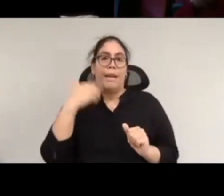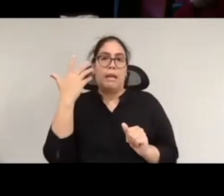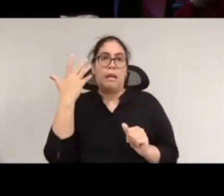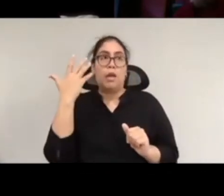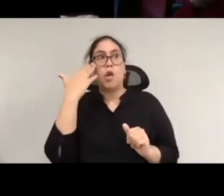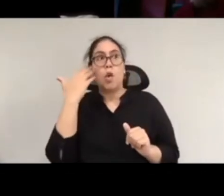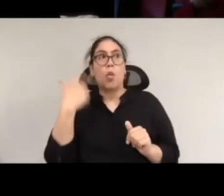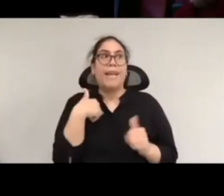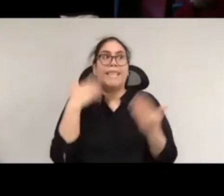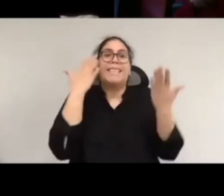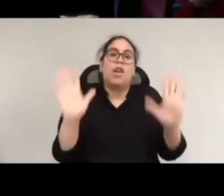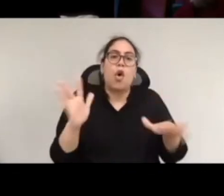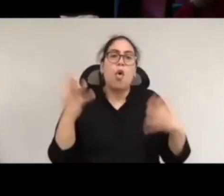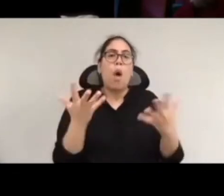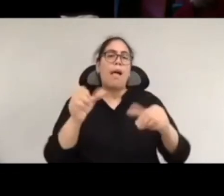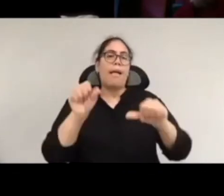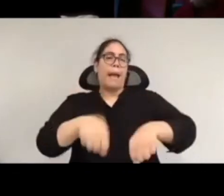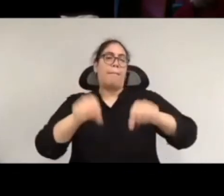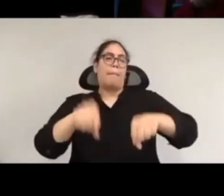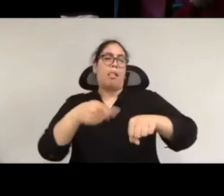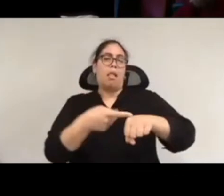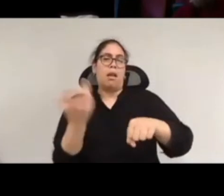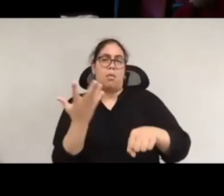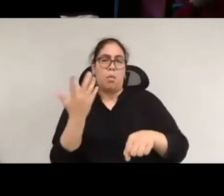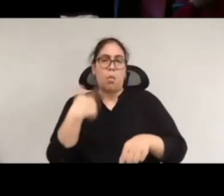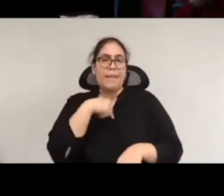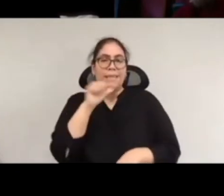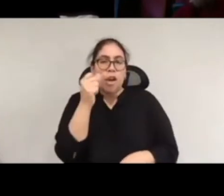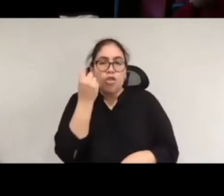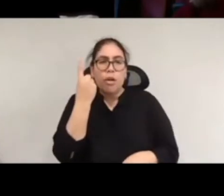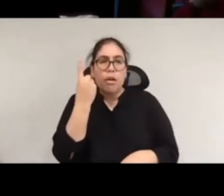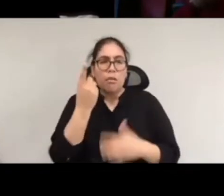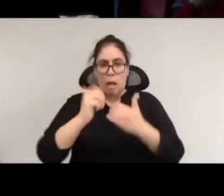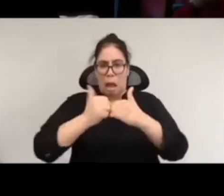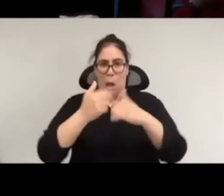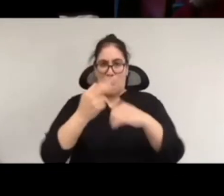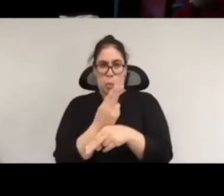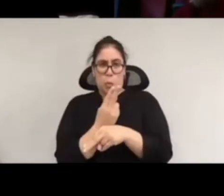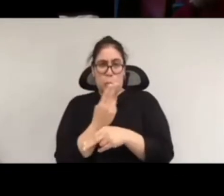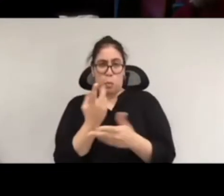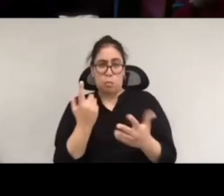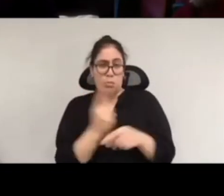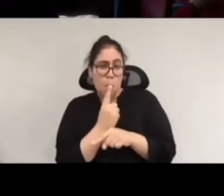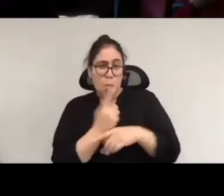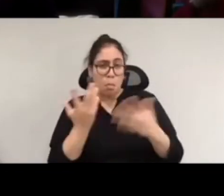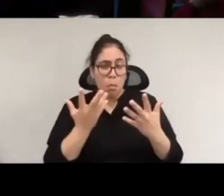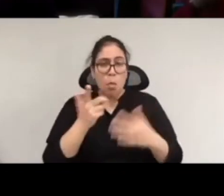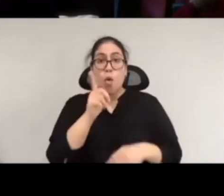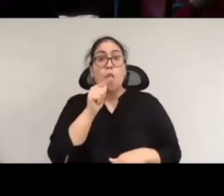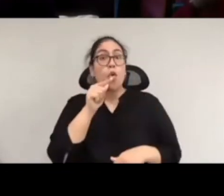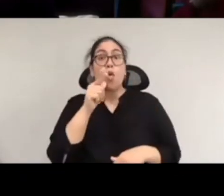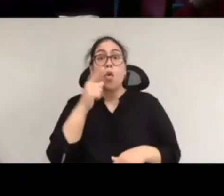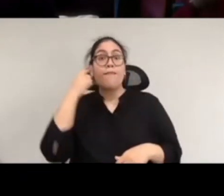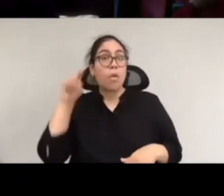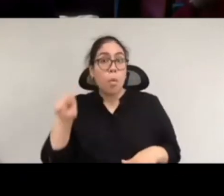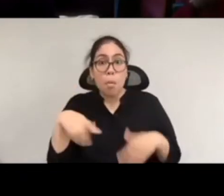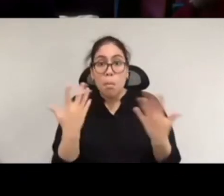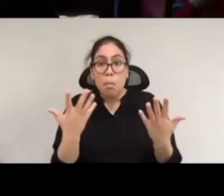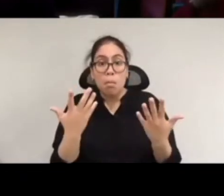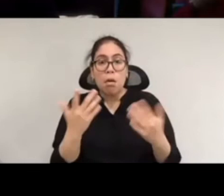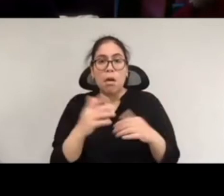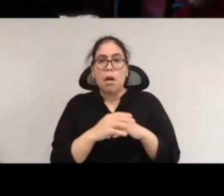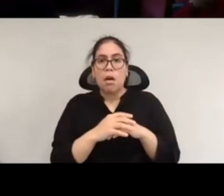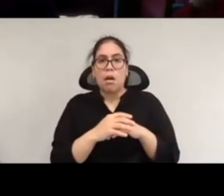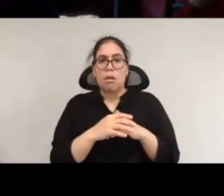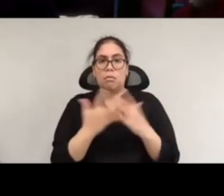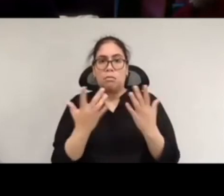what the capabilities of it were. We didn't understand how to use it. We didn't understand who could use it. We didn't understand what we would need to